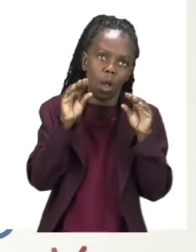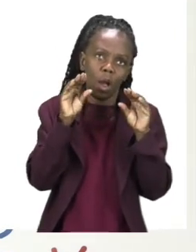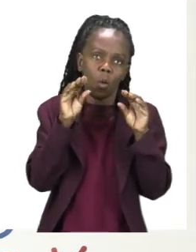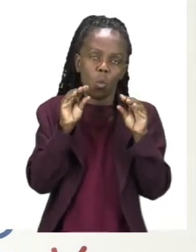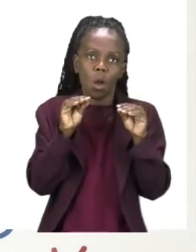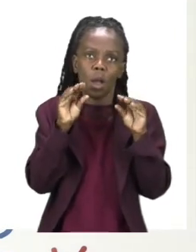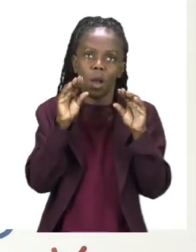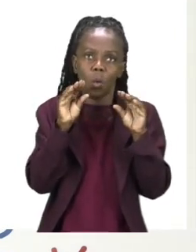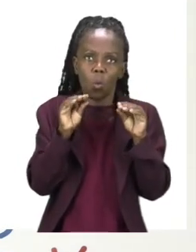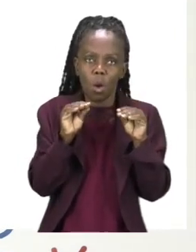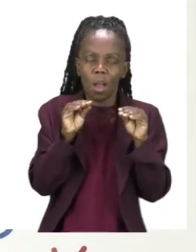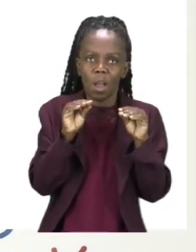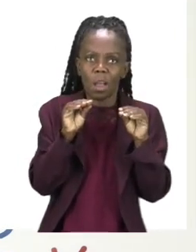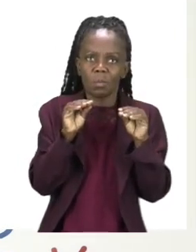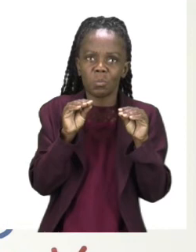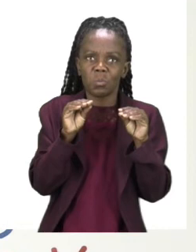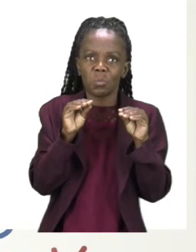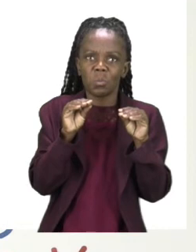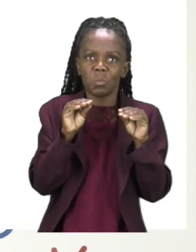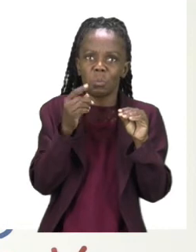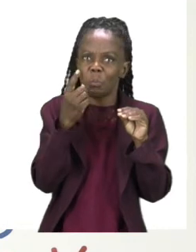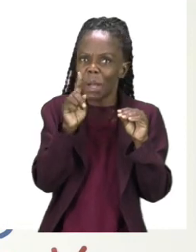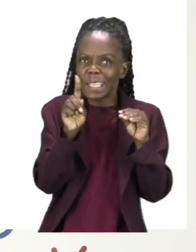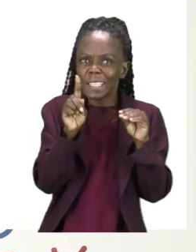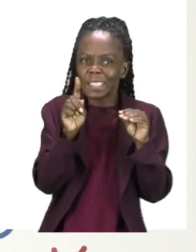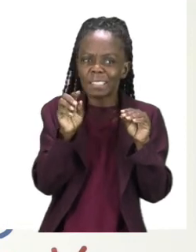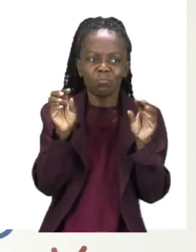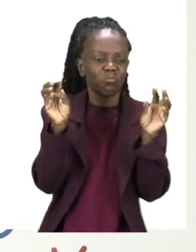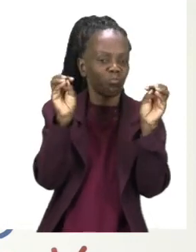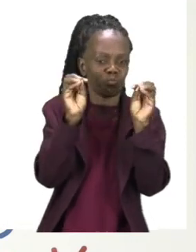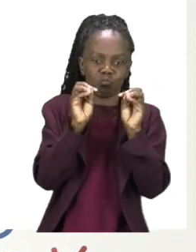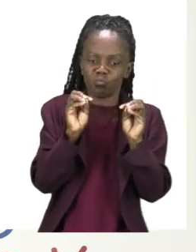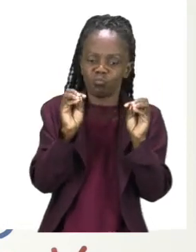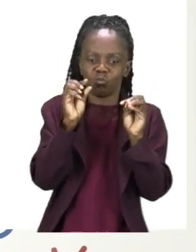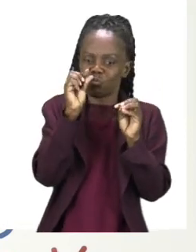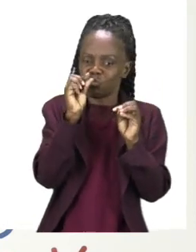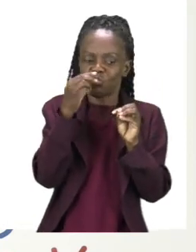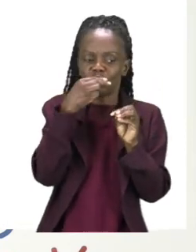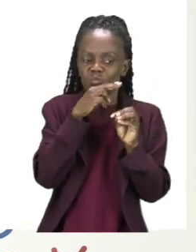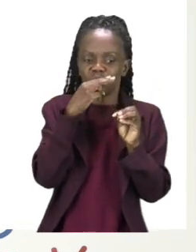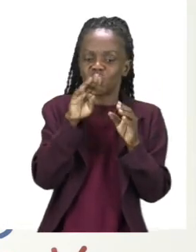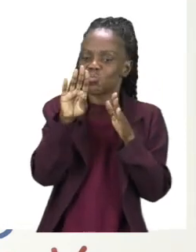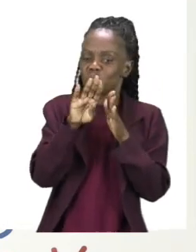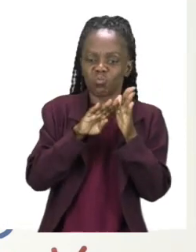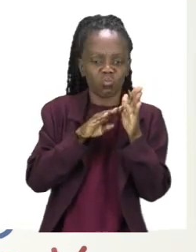quack, quack, quack. But no little ducks